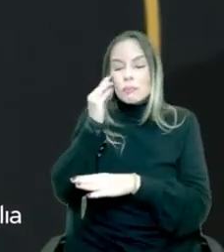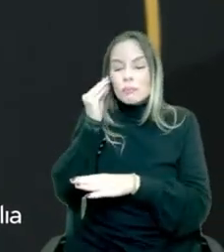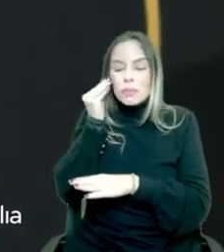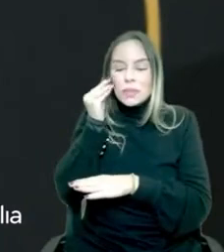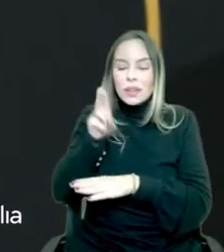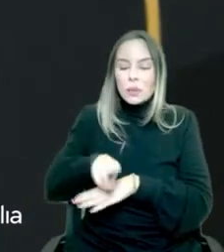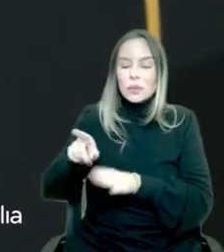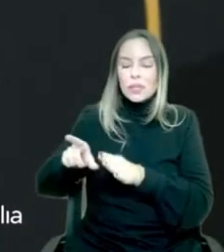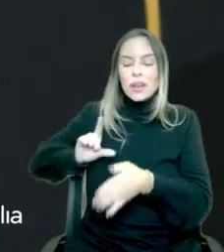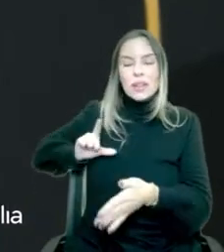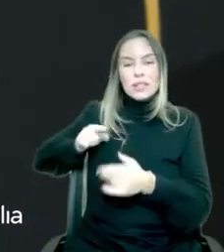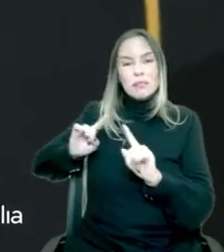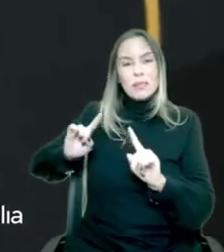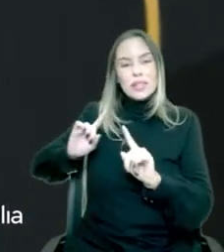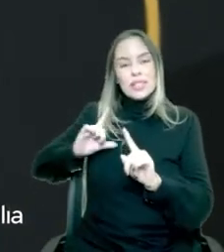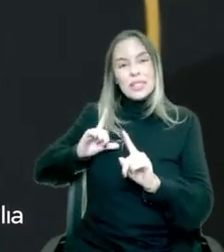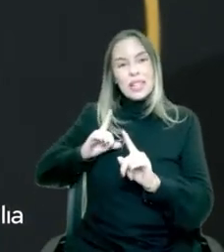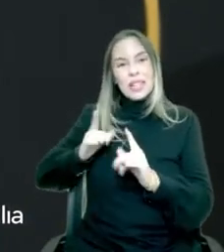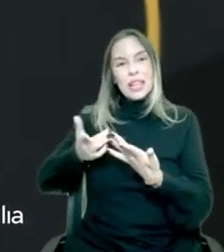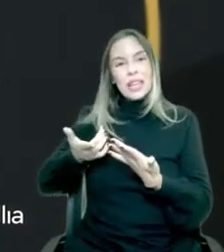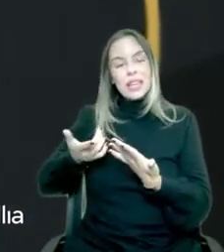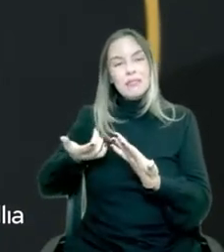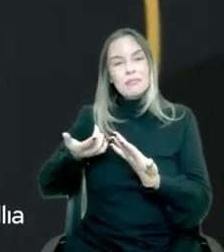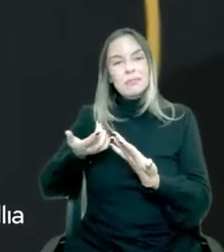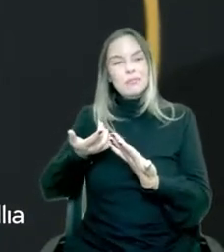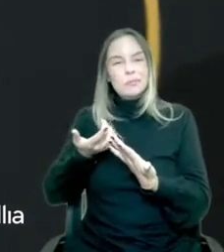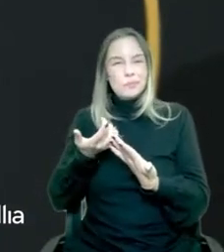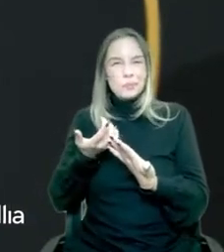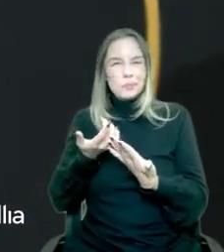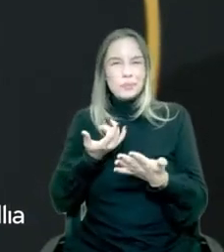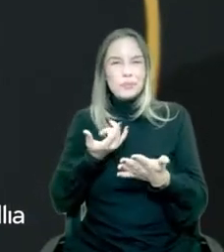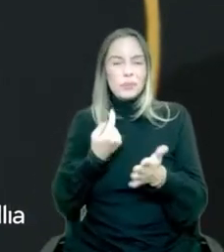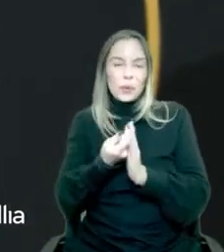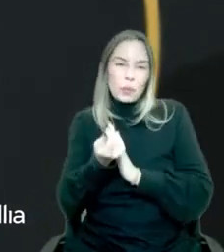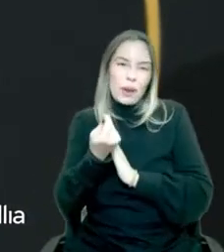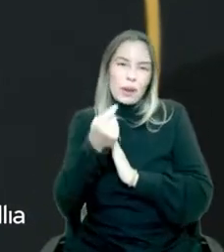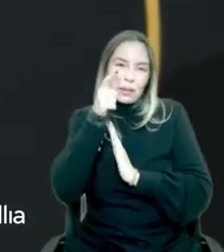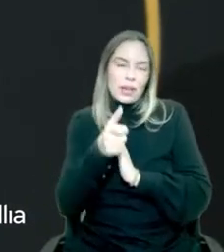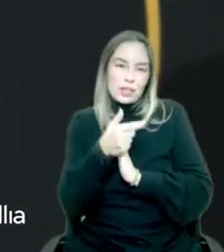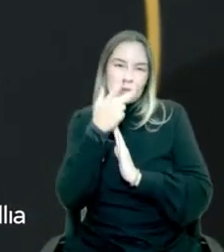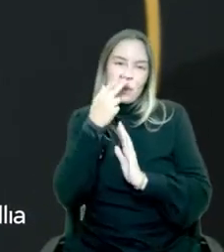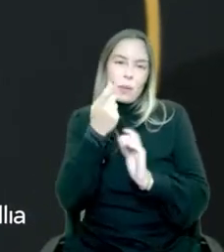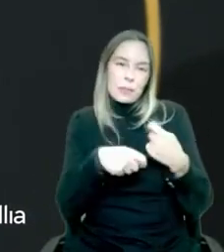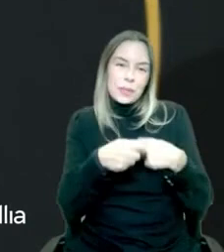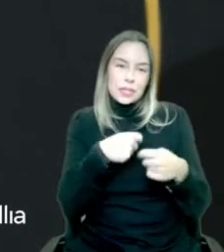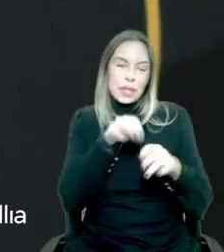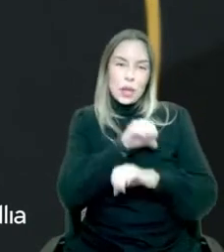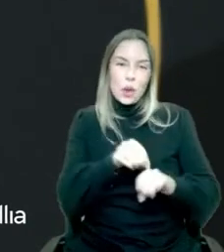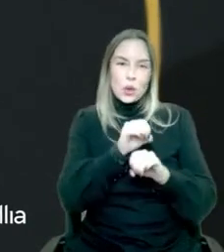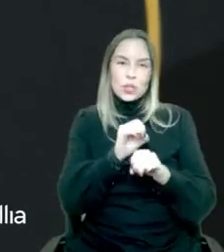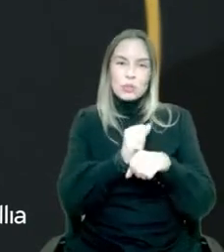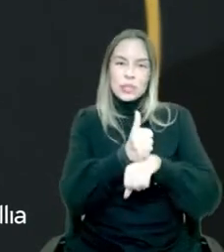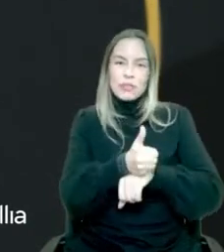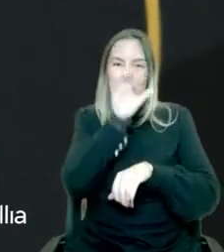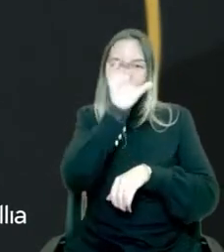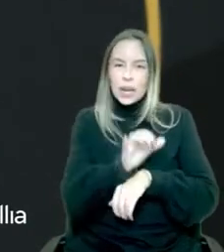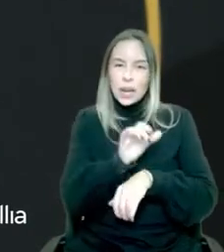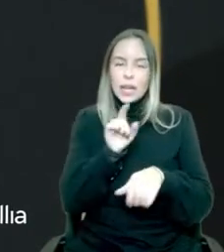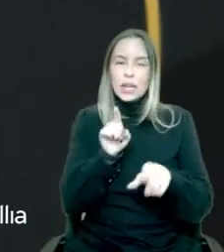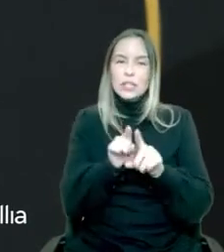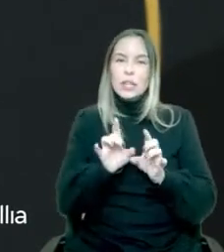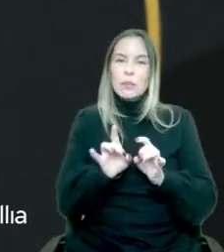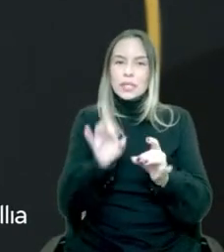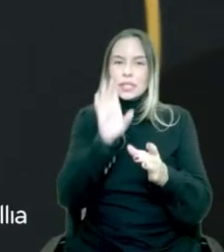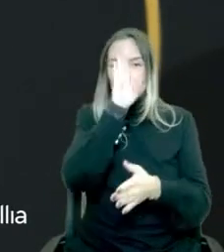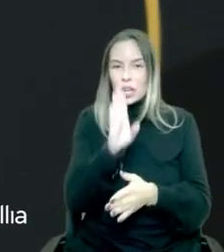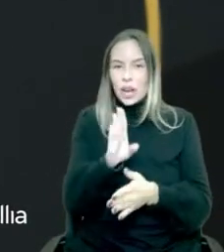learn it. So that's a huge part of our business, is great customer service. And then, of course, we're selling direct to consumer. So sales and marketing